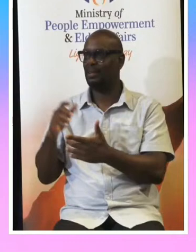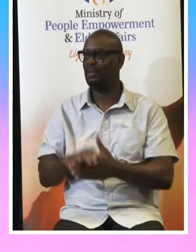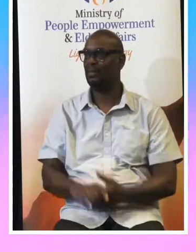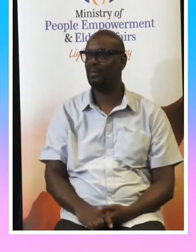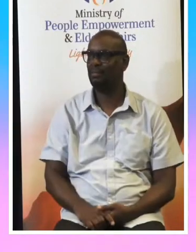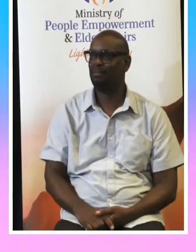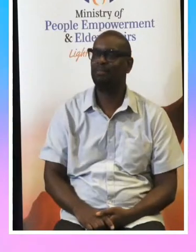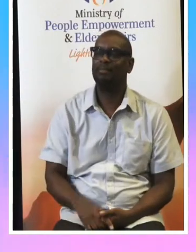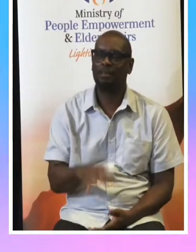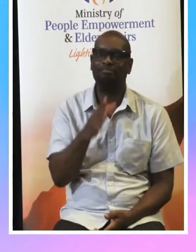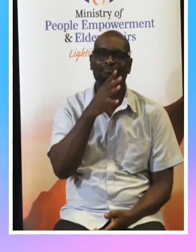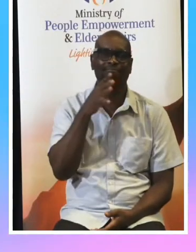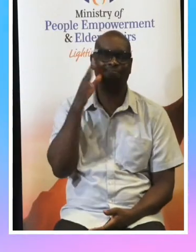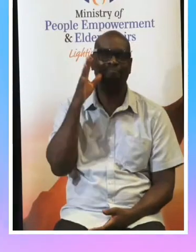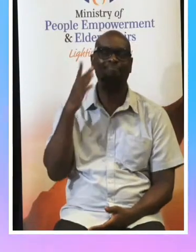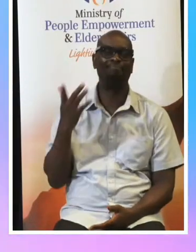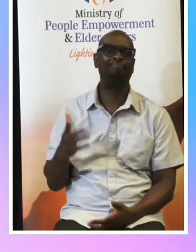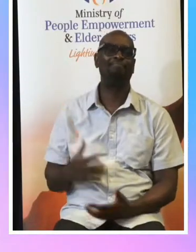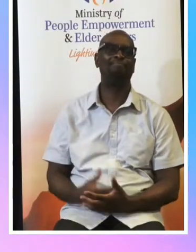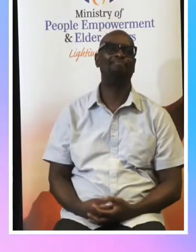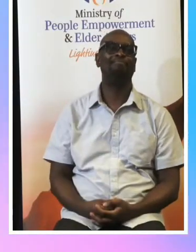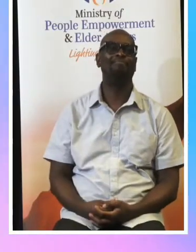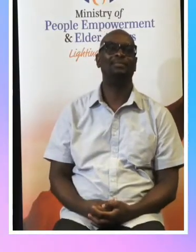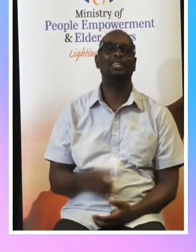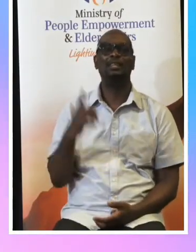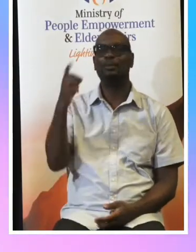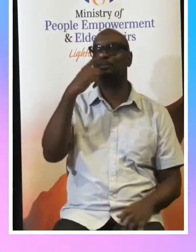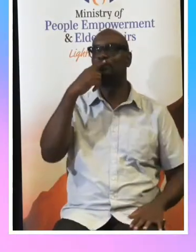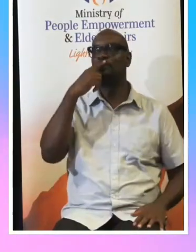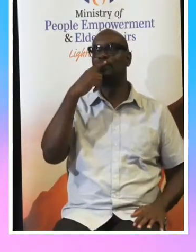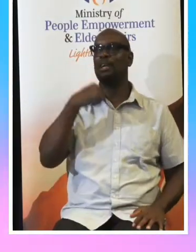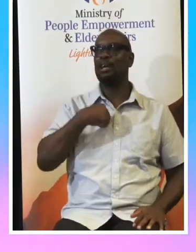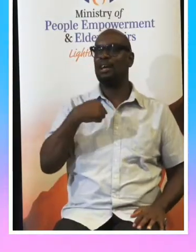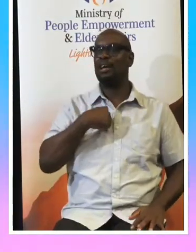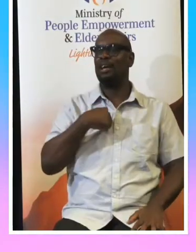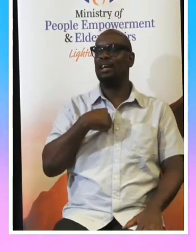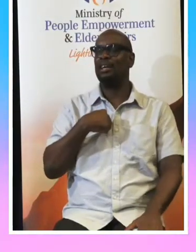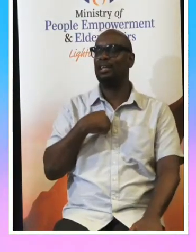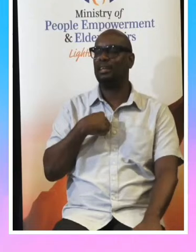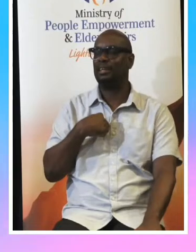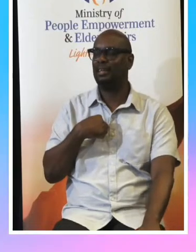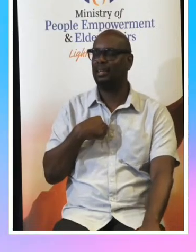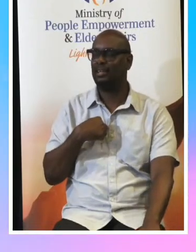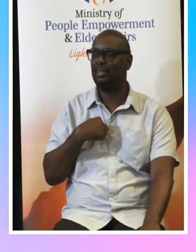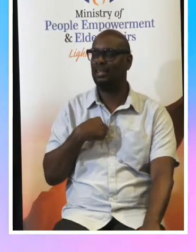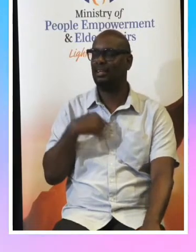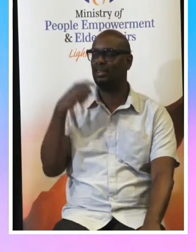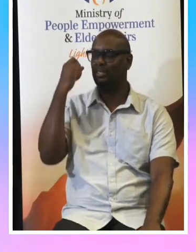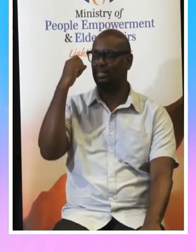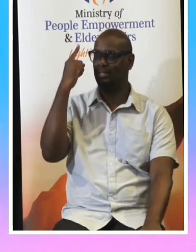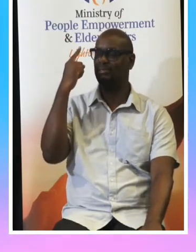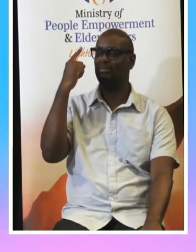good and doing better in my growing up and my mother's growing up and my grandmother's growing up,